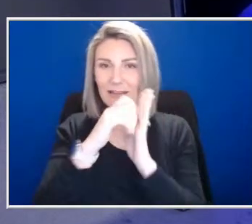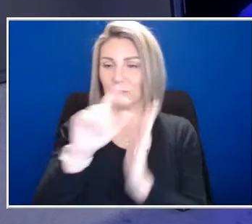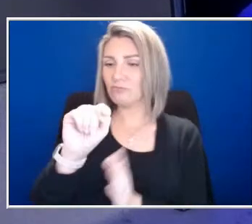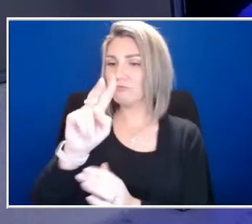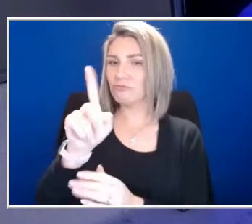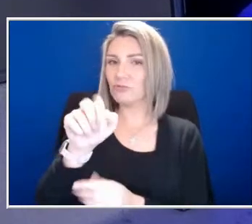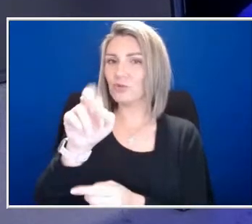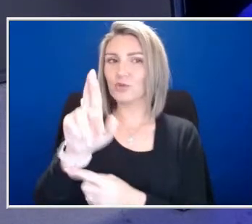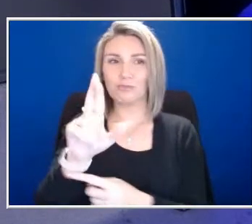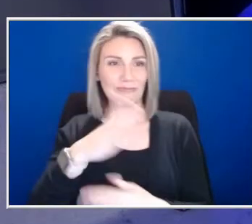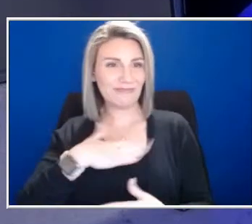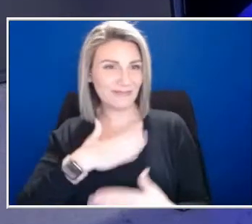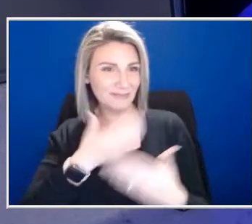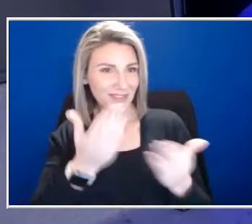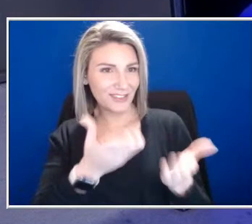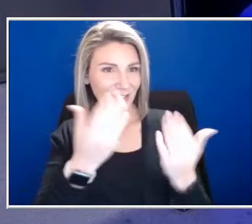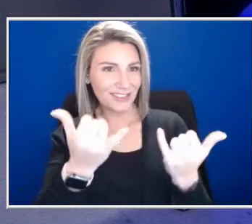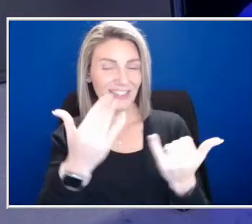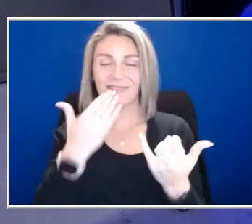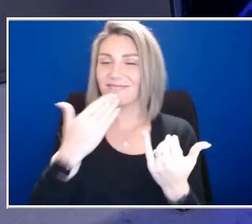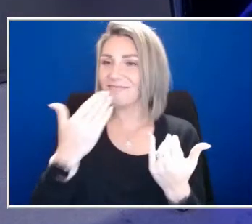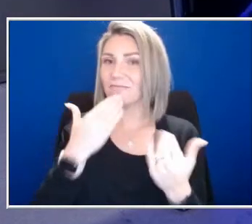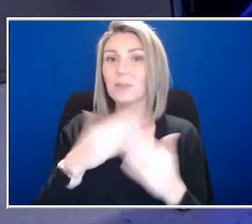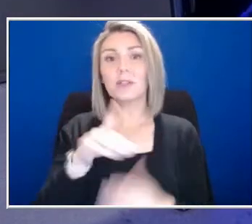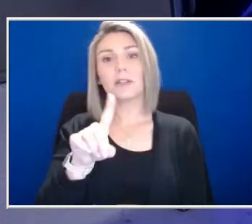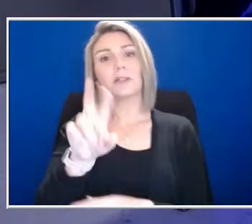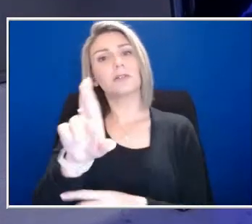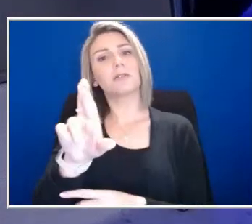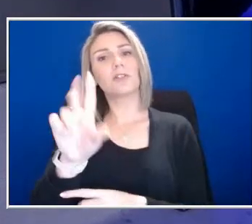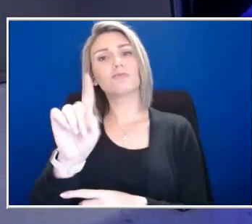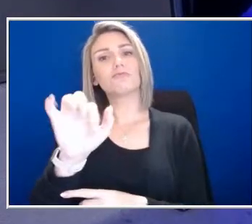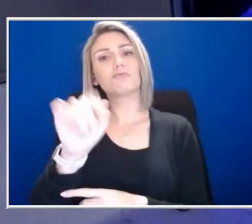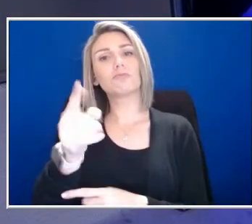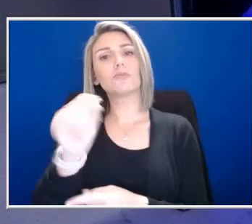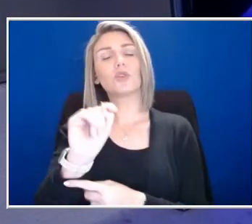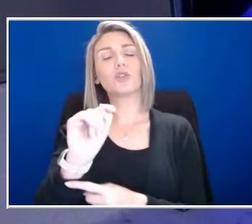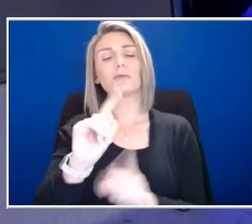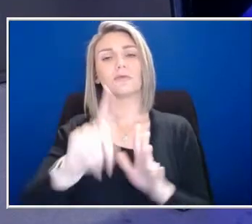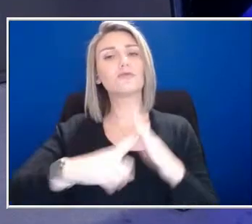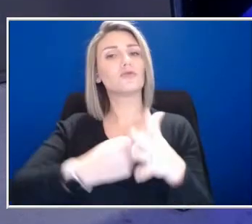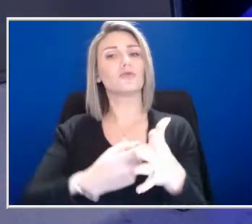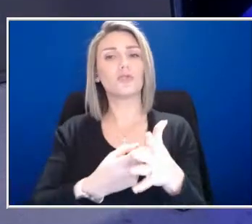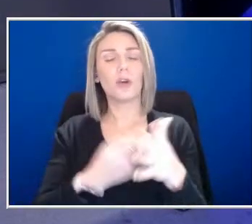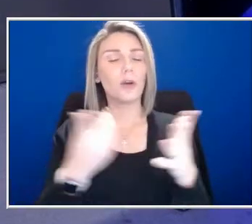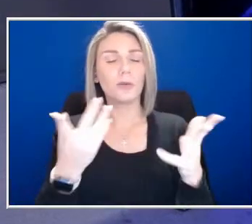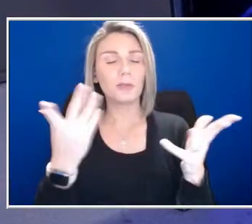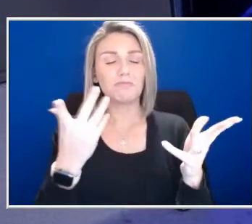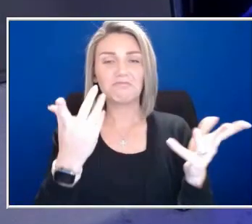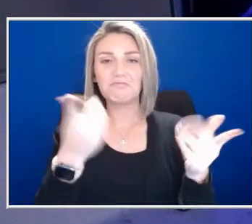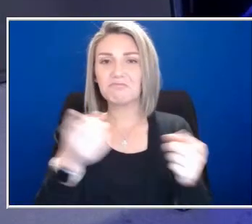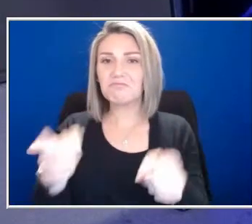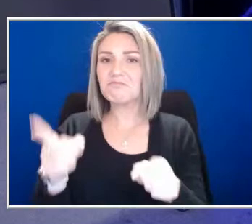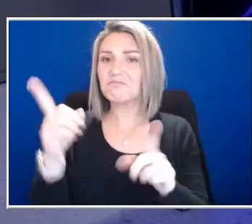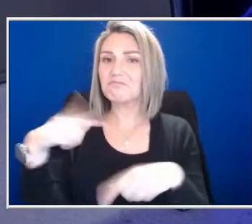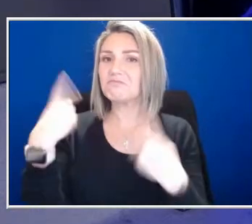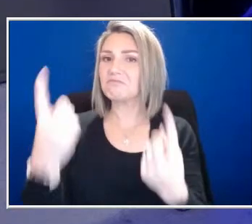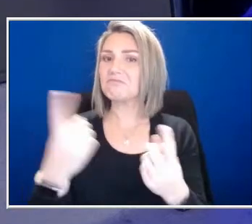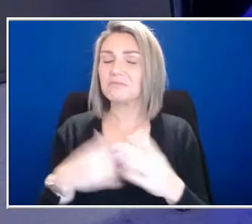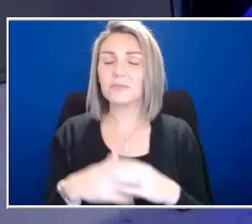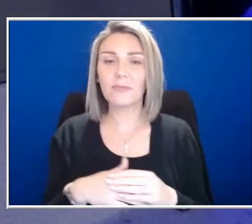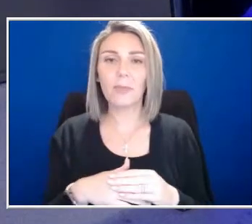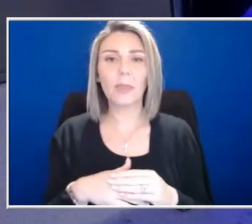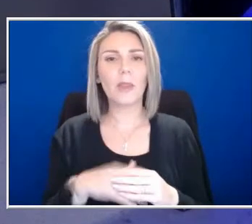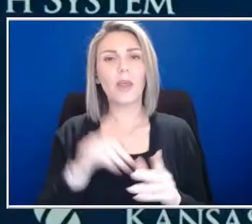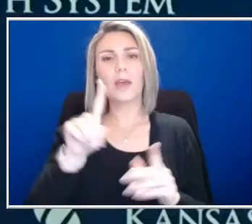today. Dr. Burton, let's just start, kind of get us up to where we are here this morning. When were you diagnosed? I was diagnosed